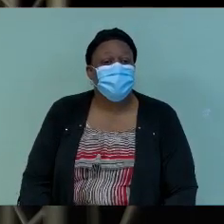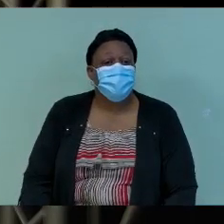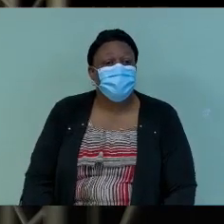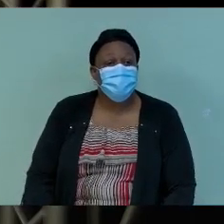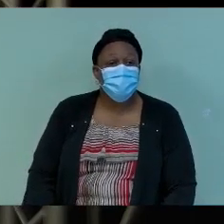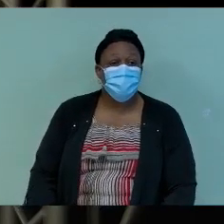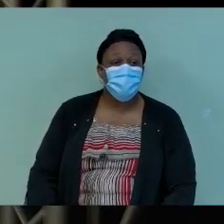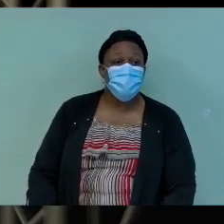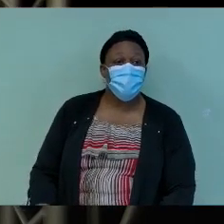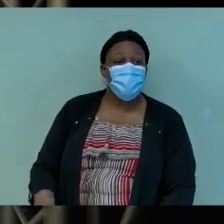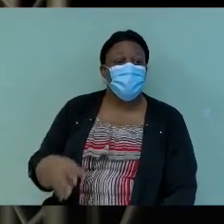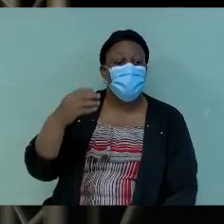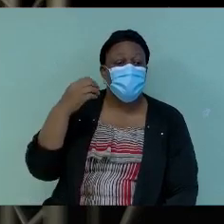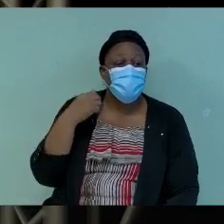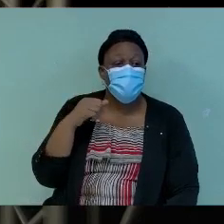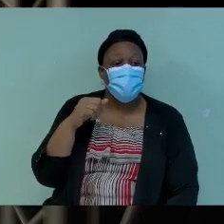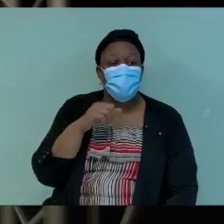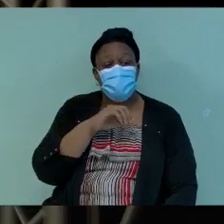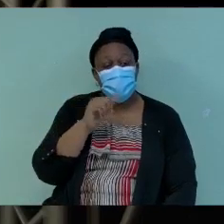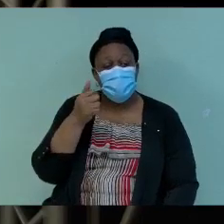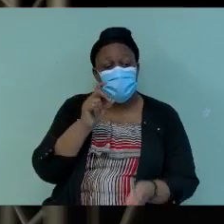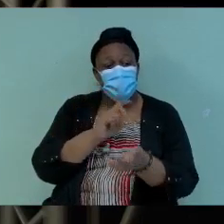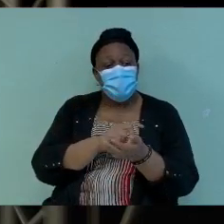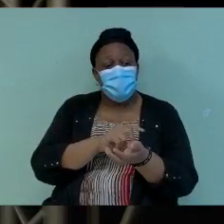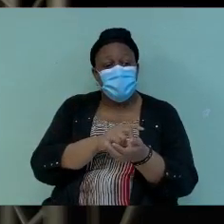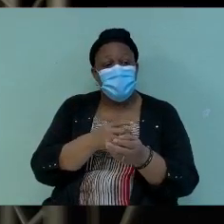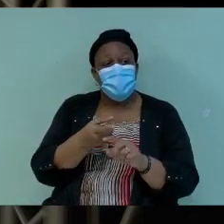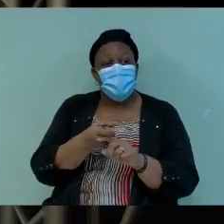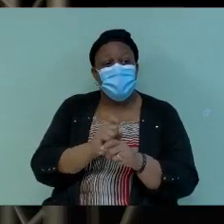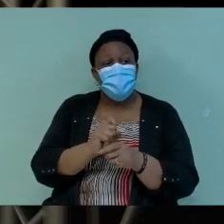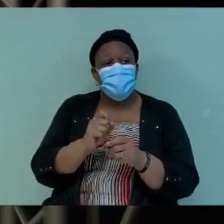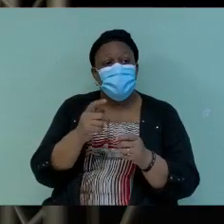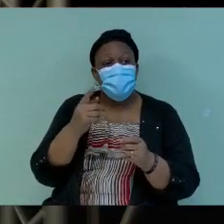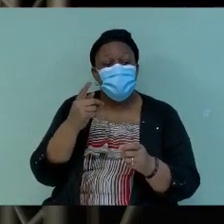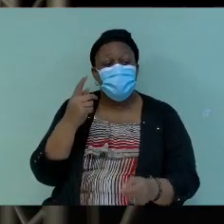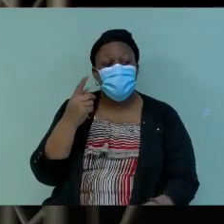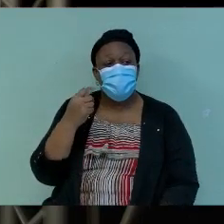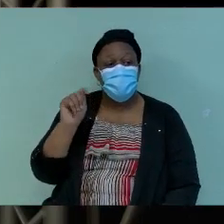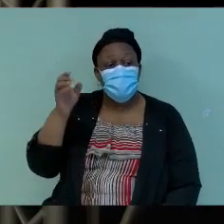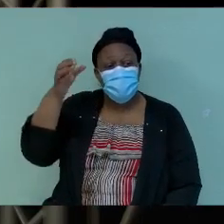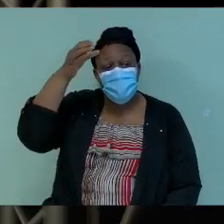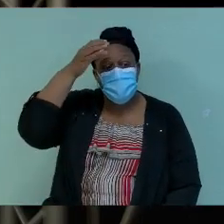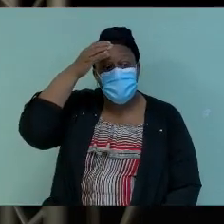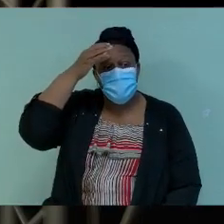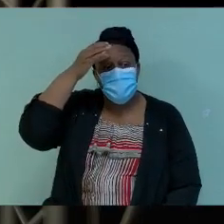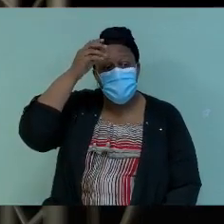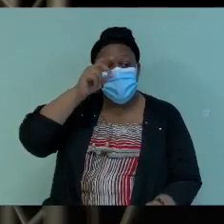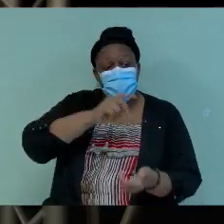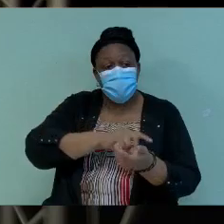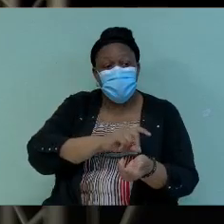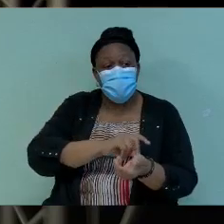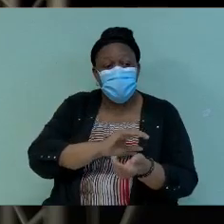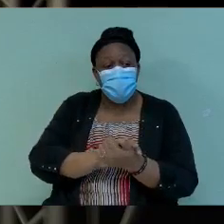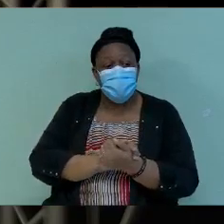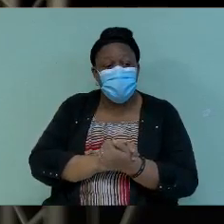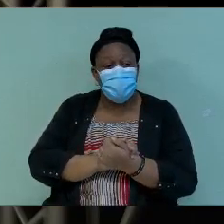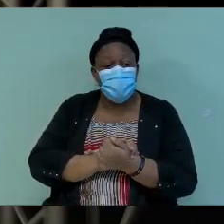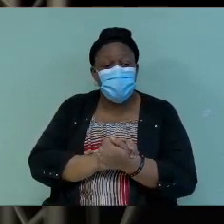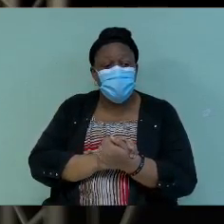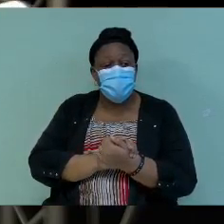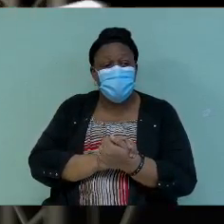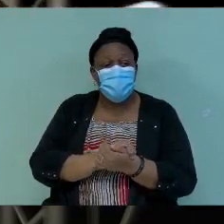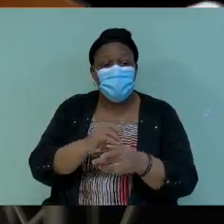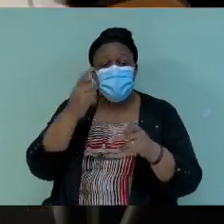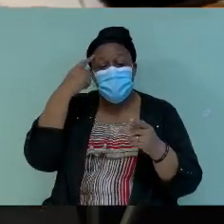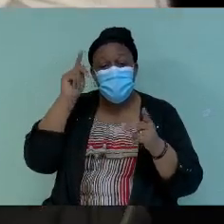Mental Health and Psychosupport Committee within the Ministry of Health to address us. Dr.